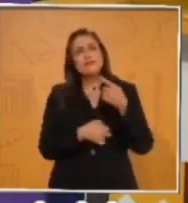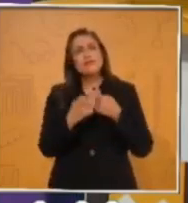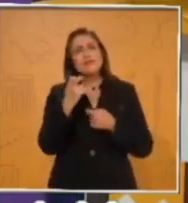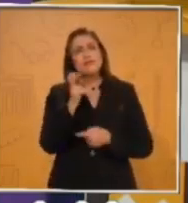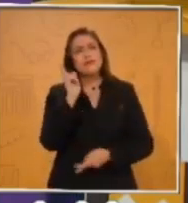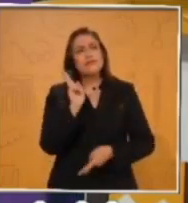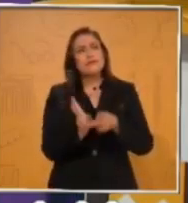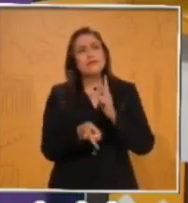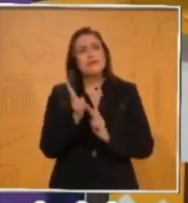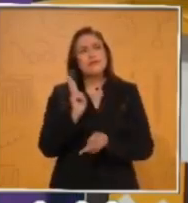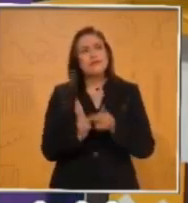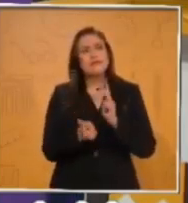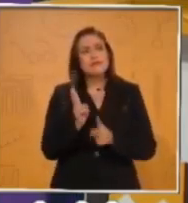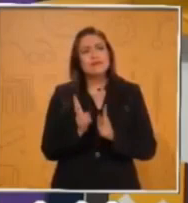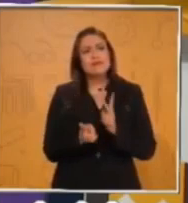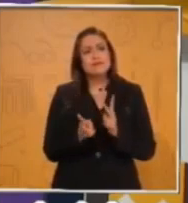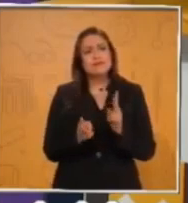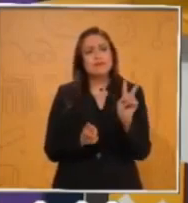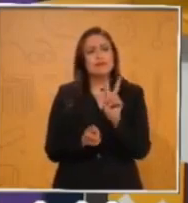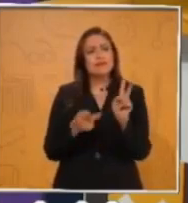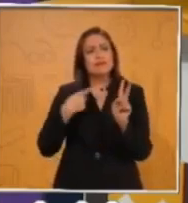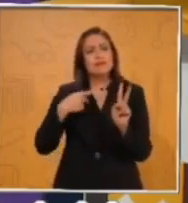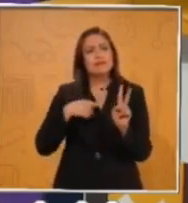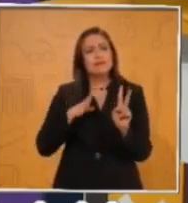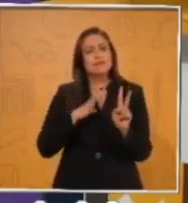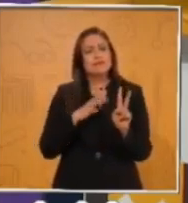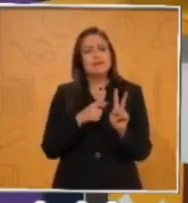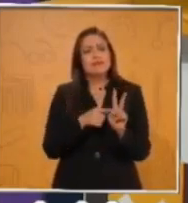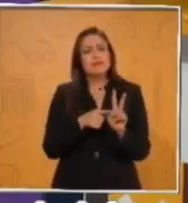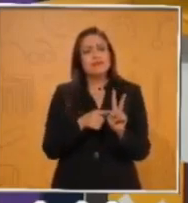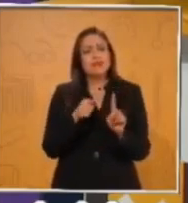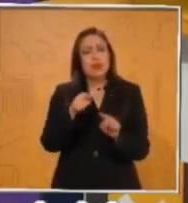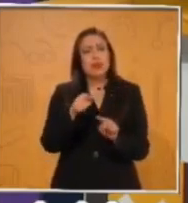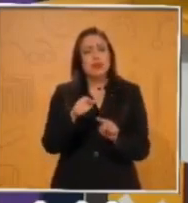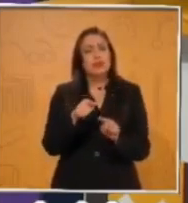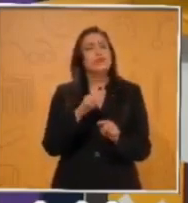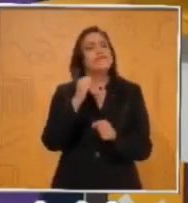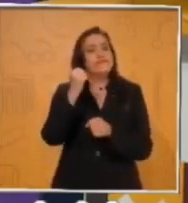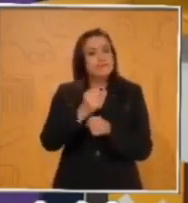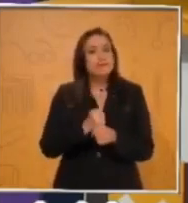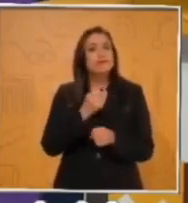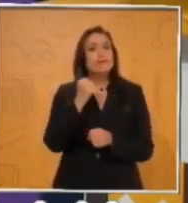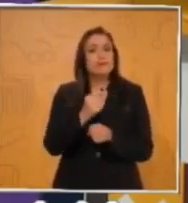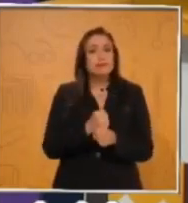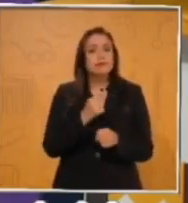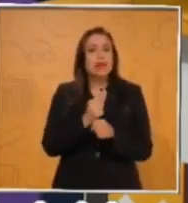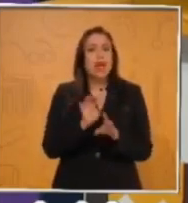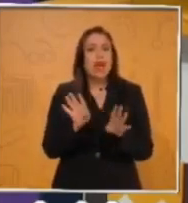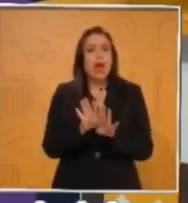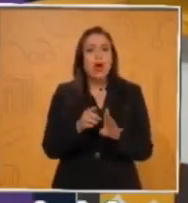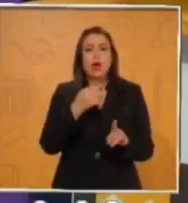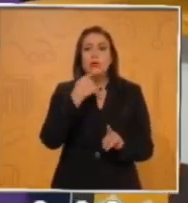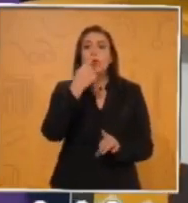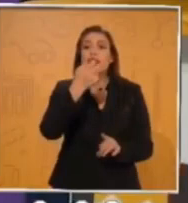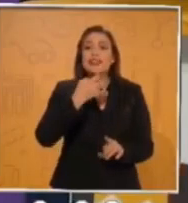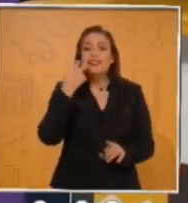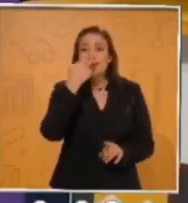Robert and Alice. And then you are going to practice the pronunciation and the